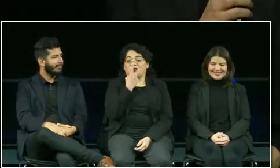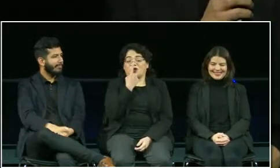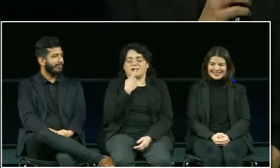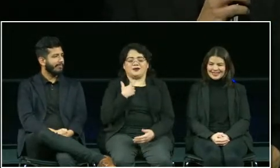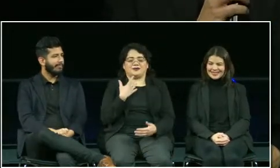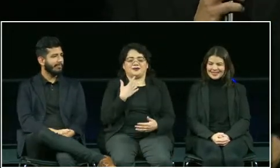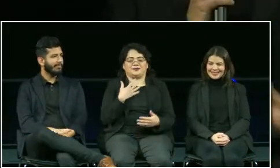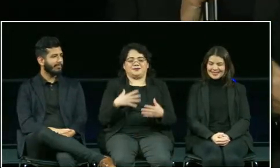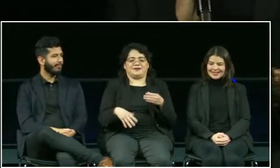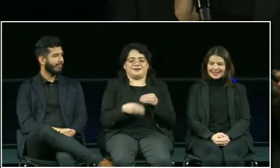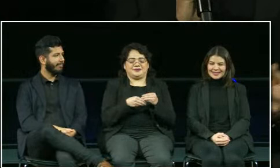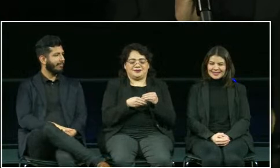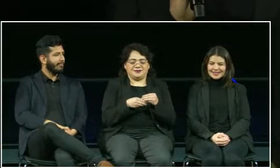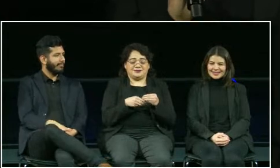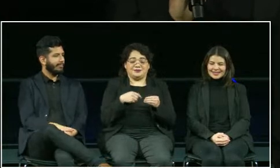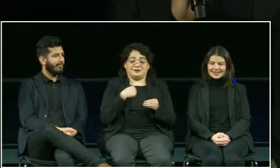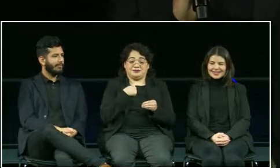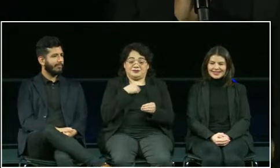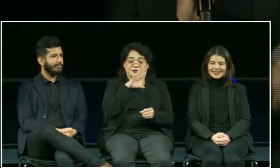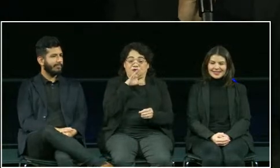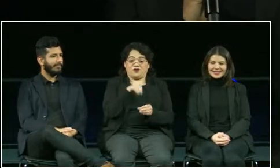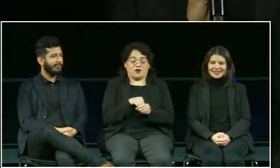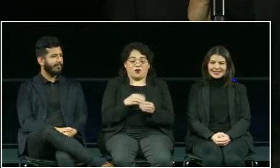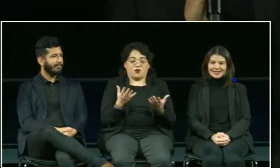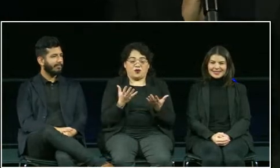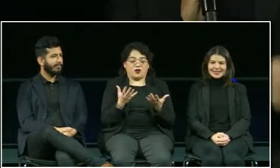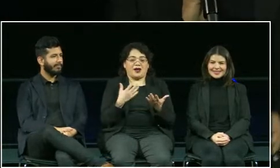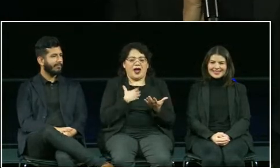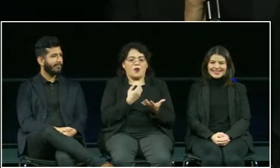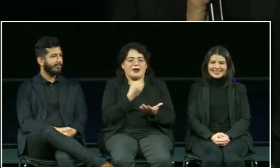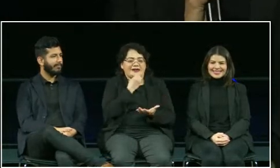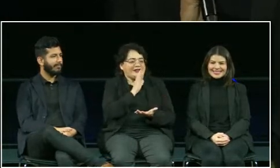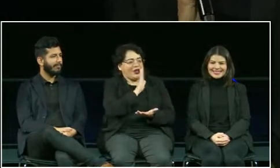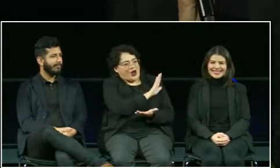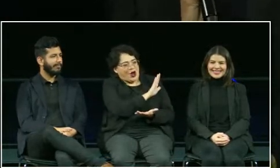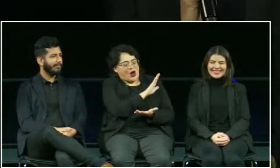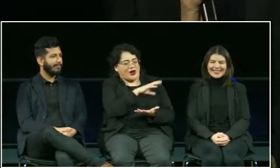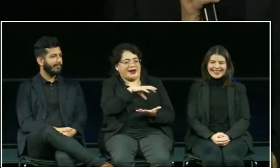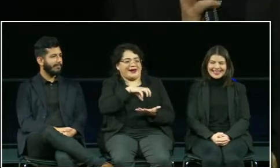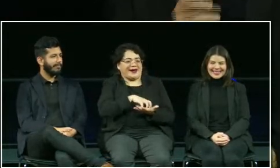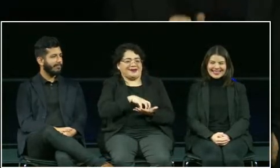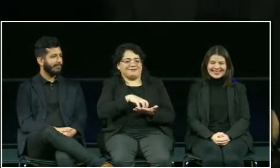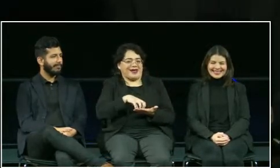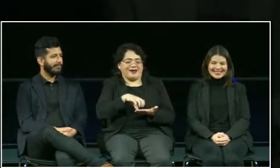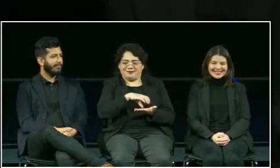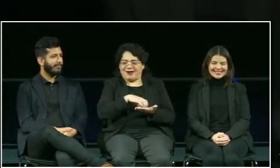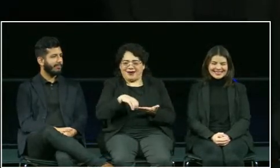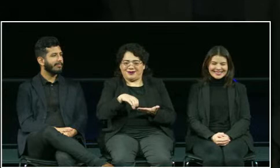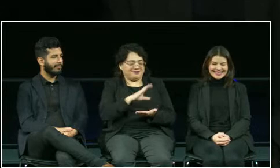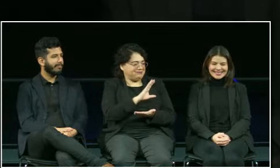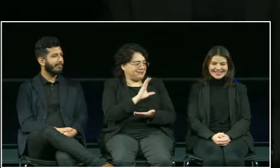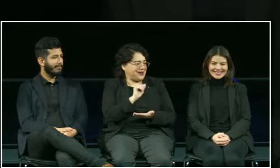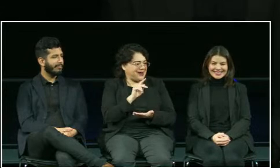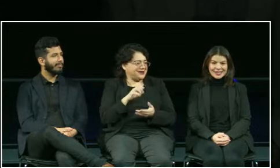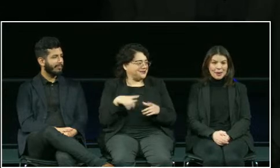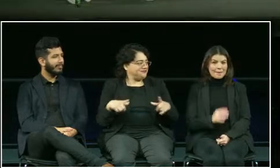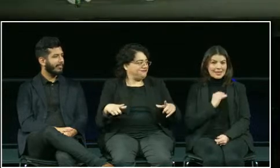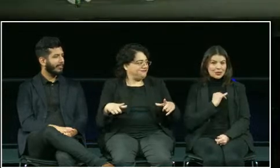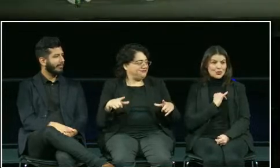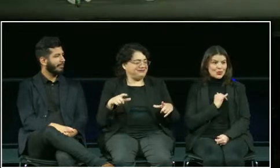is my involvement is that I wanted to taste her cake. That's it. Me